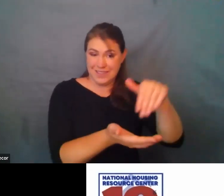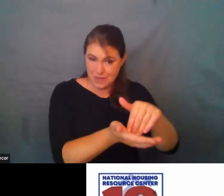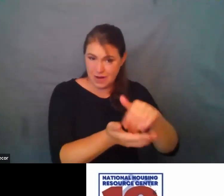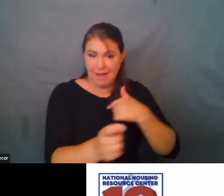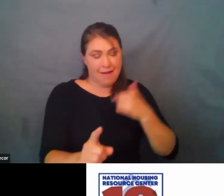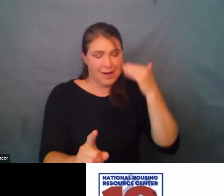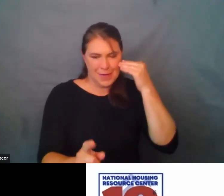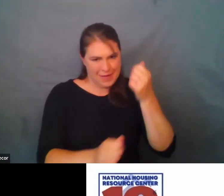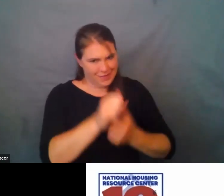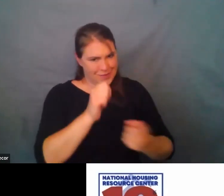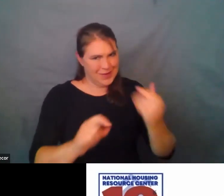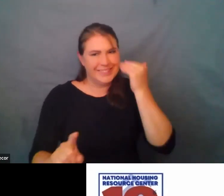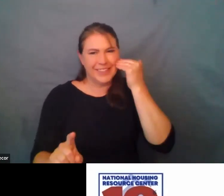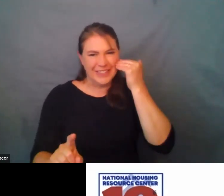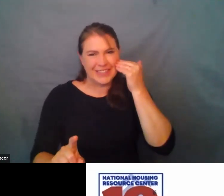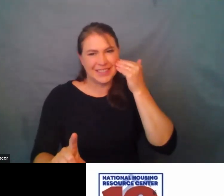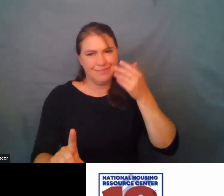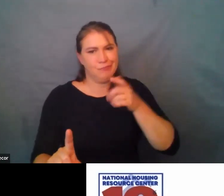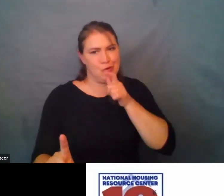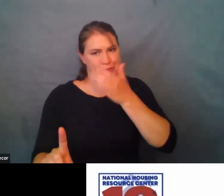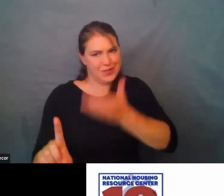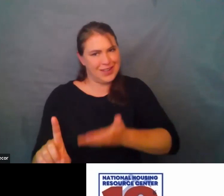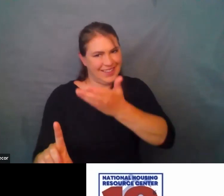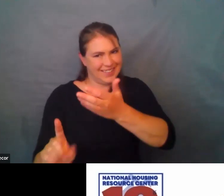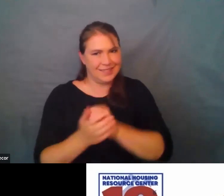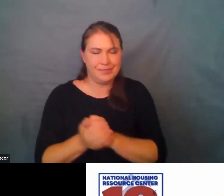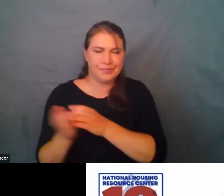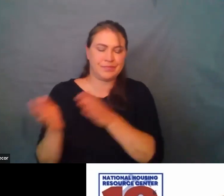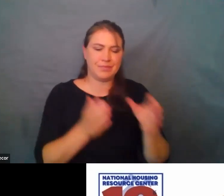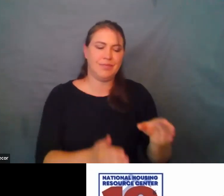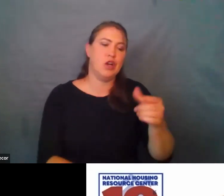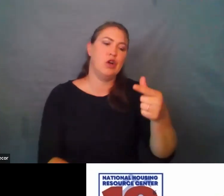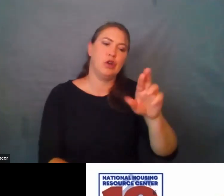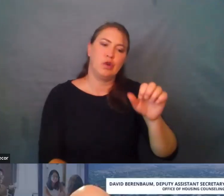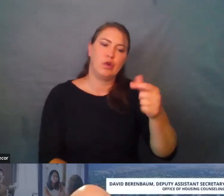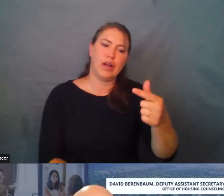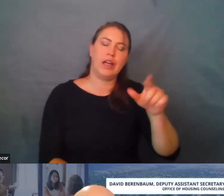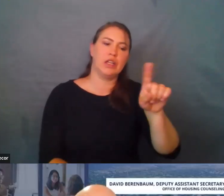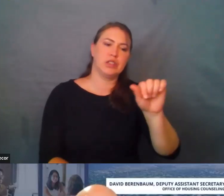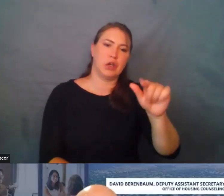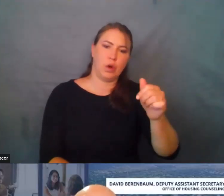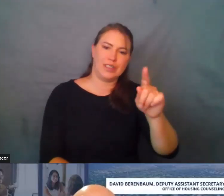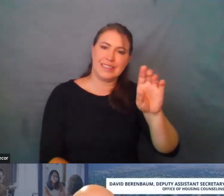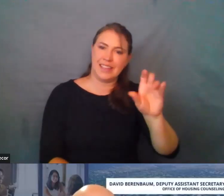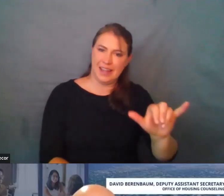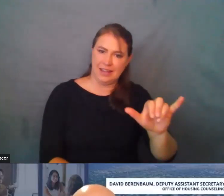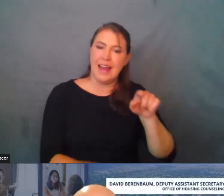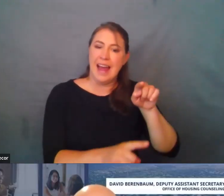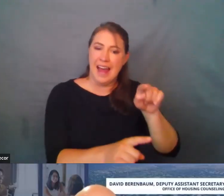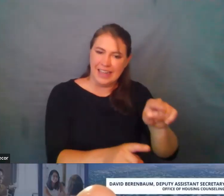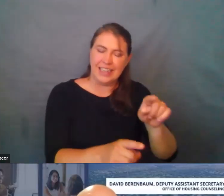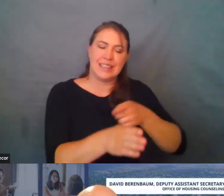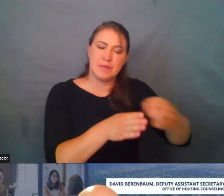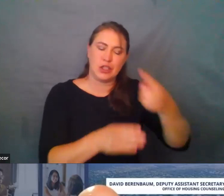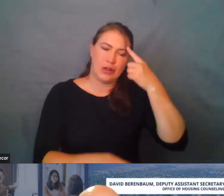known to so many of you. Then we also have Greg Zagorski, who is the Senior Homeownership Policy